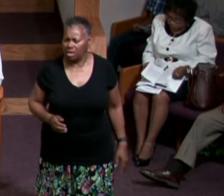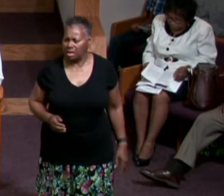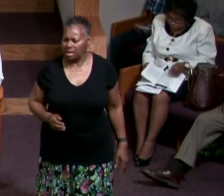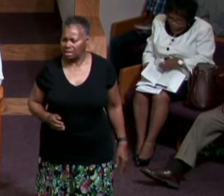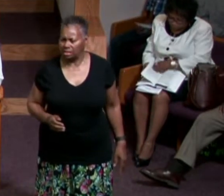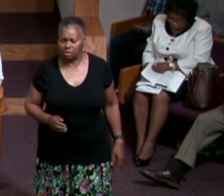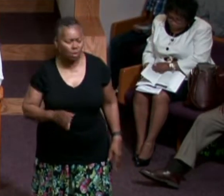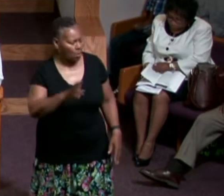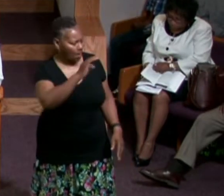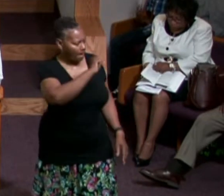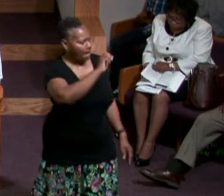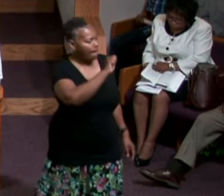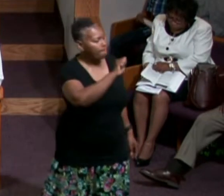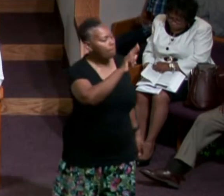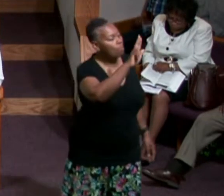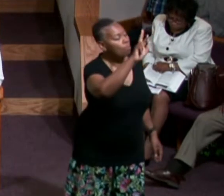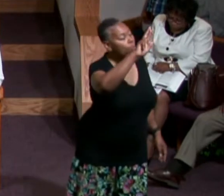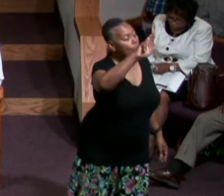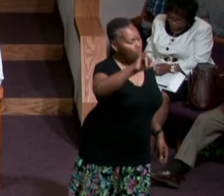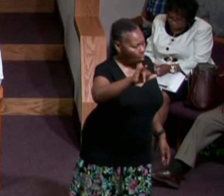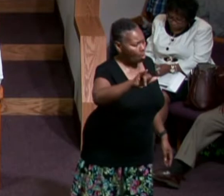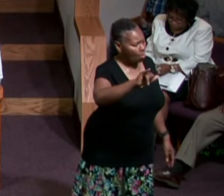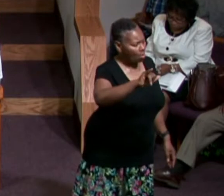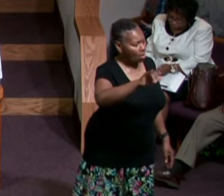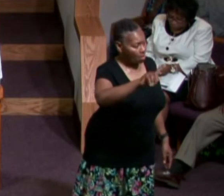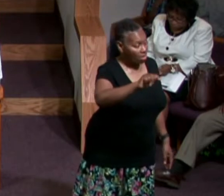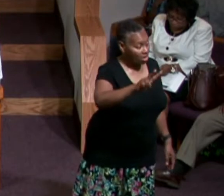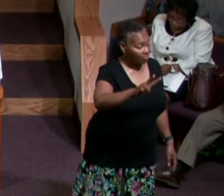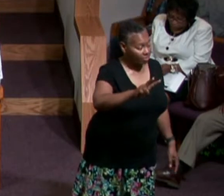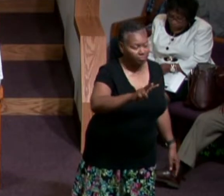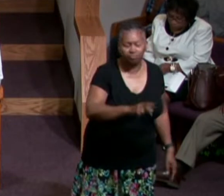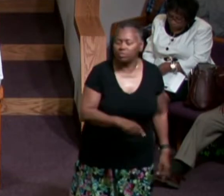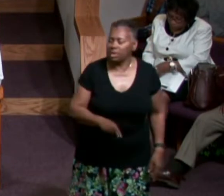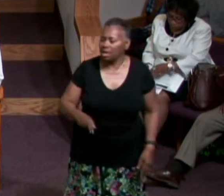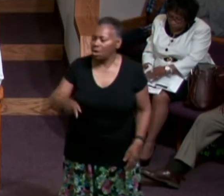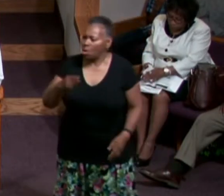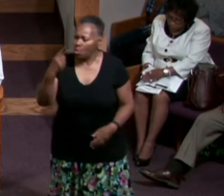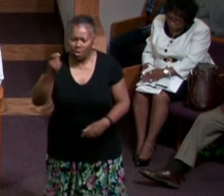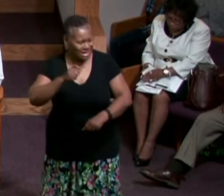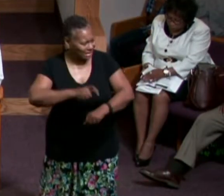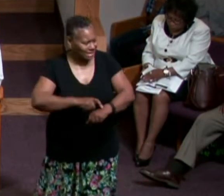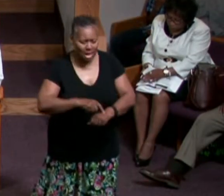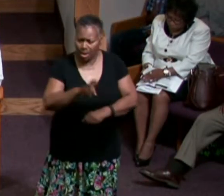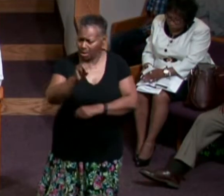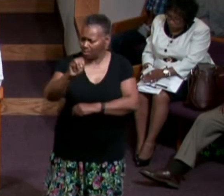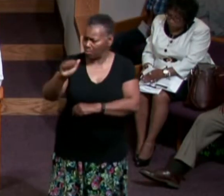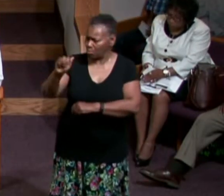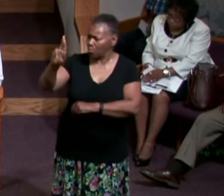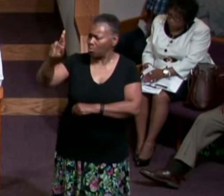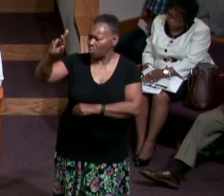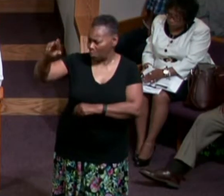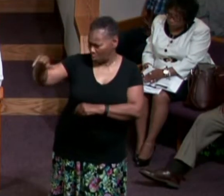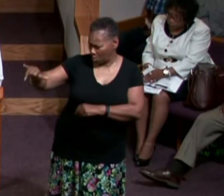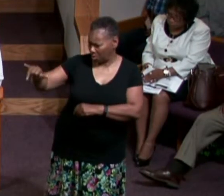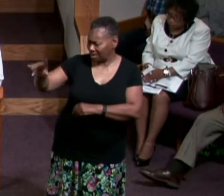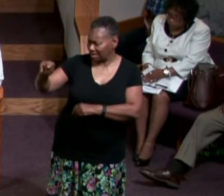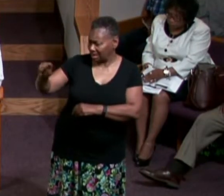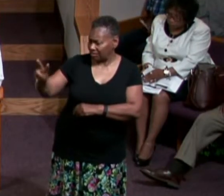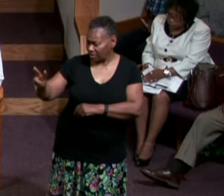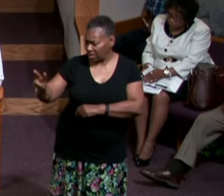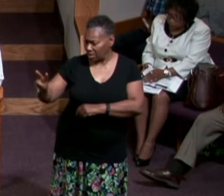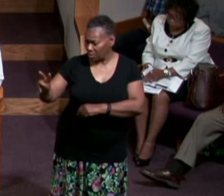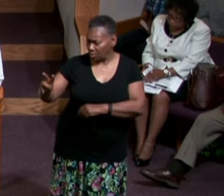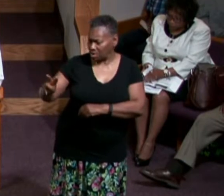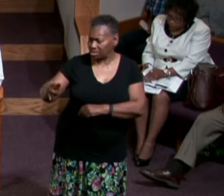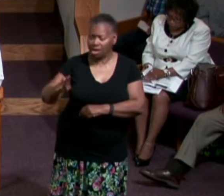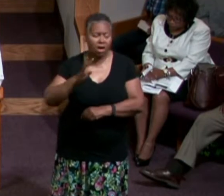Show. Young folks, you may not believe this, but at one time, Murray's show was actually a variety